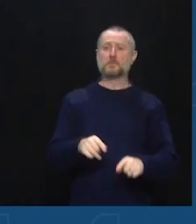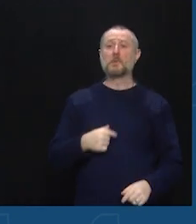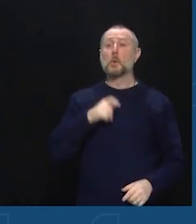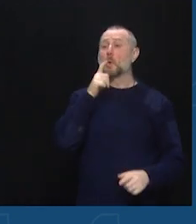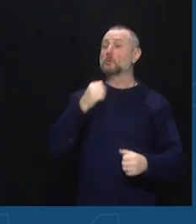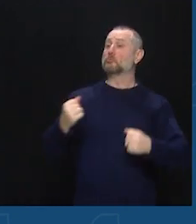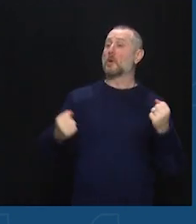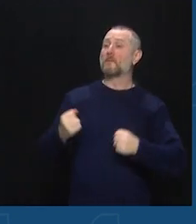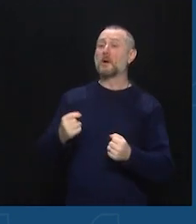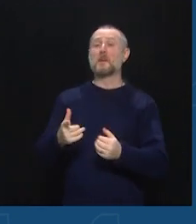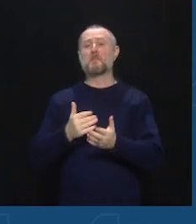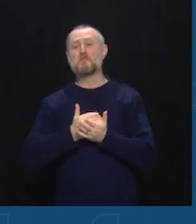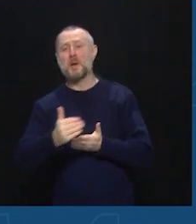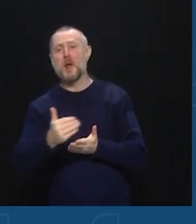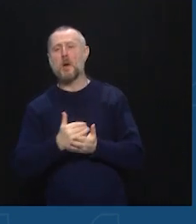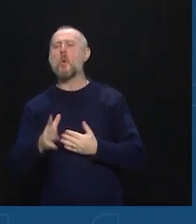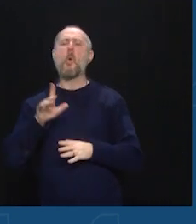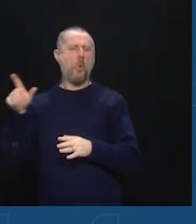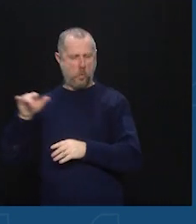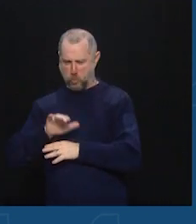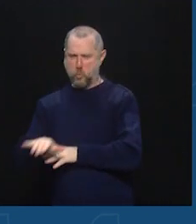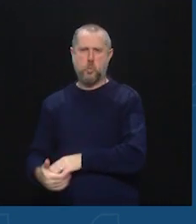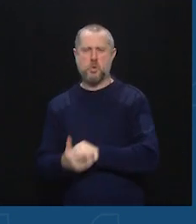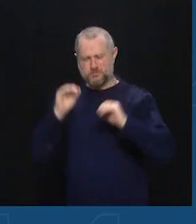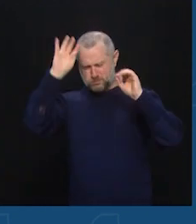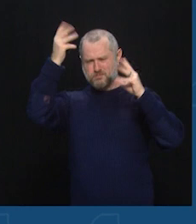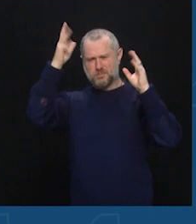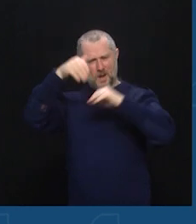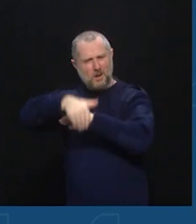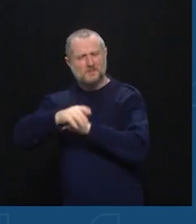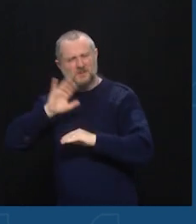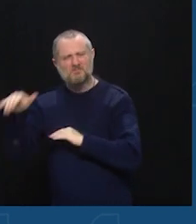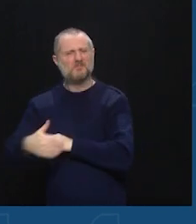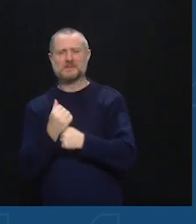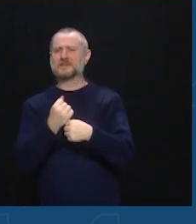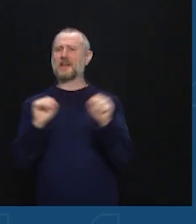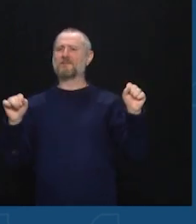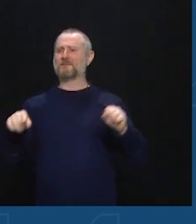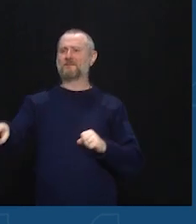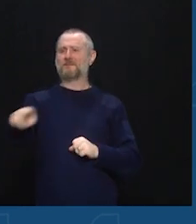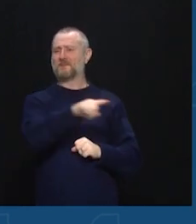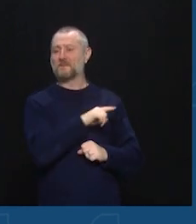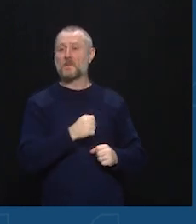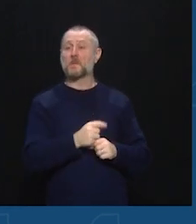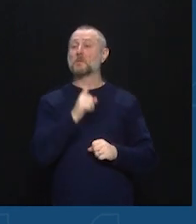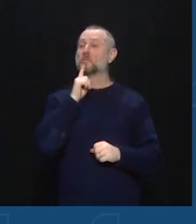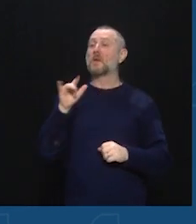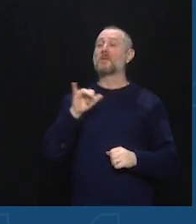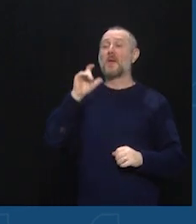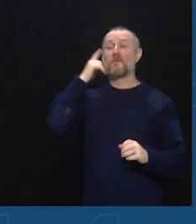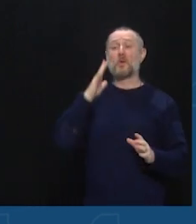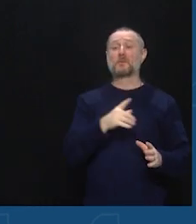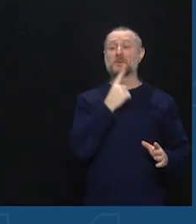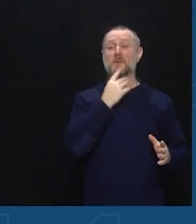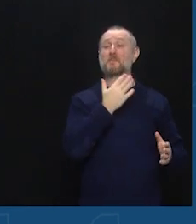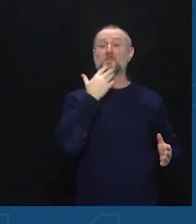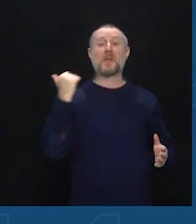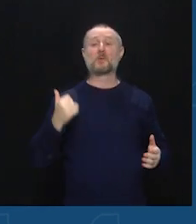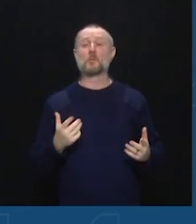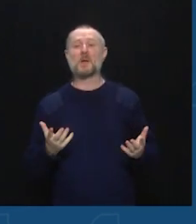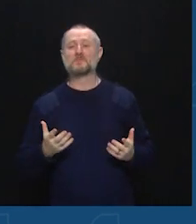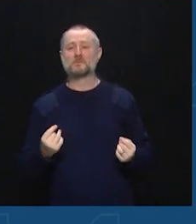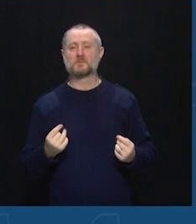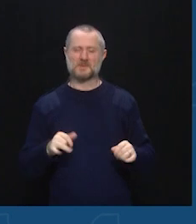sure our roads are safe for all motorists. And as the governor said, the best thing to do, please